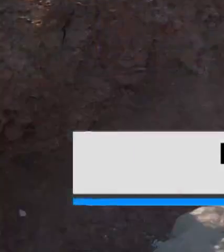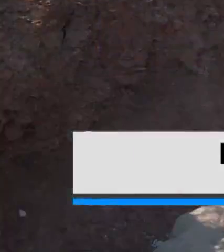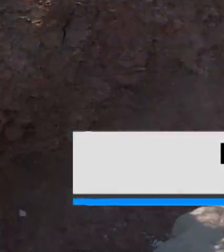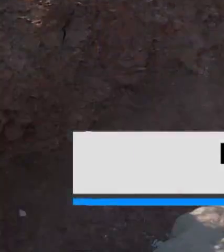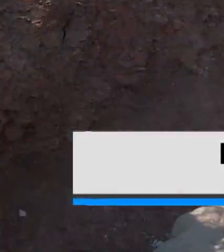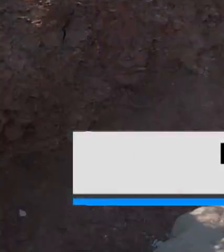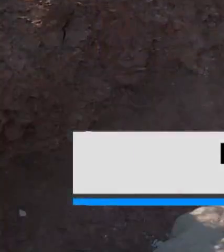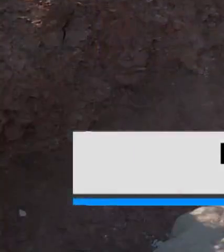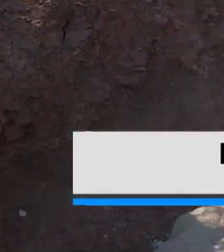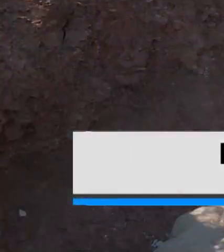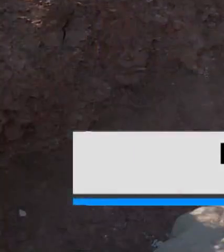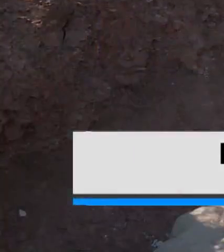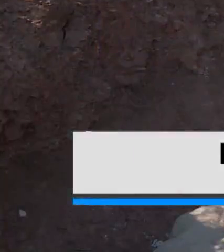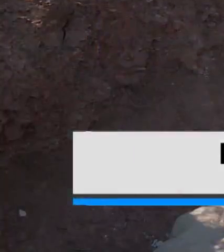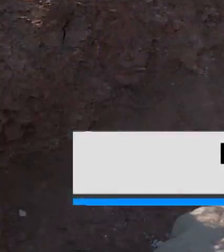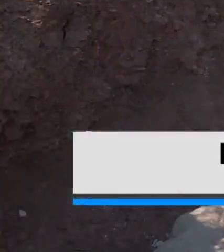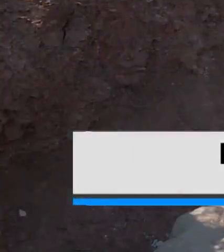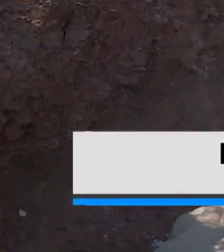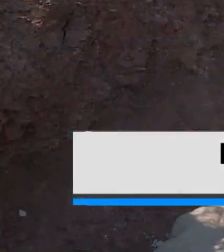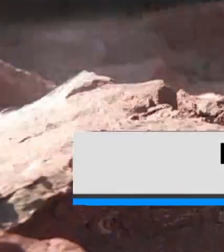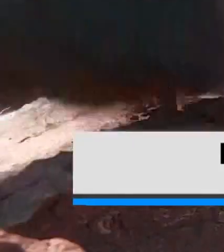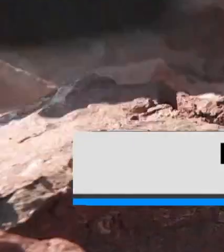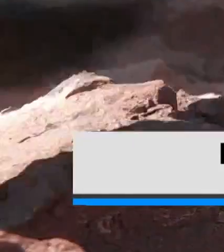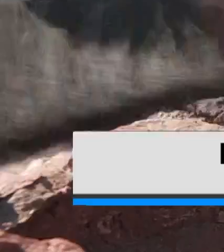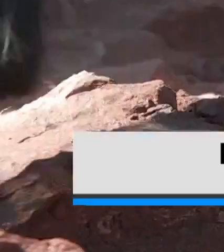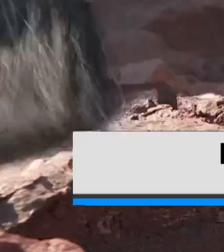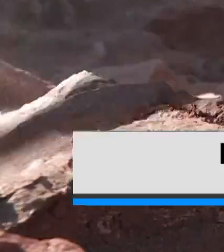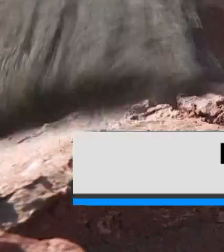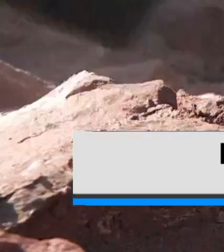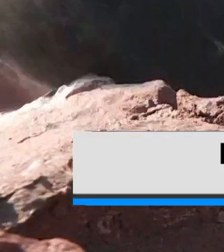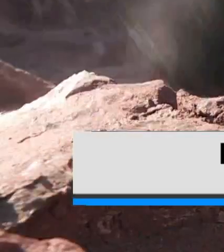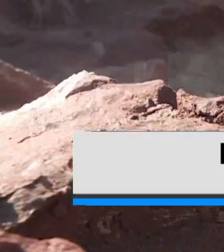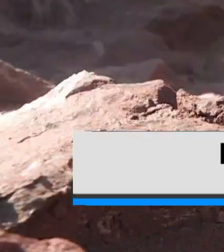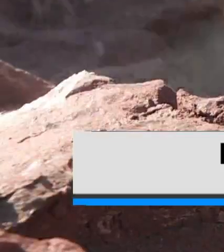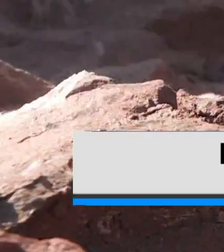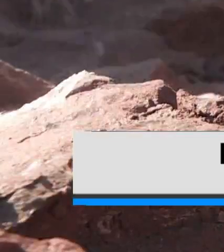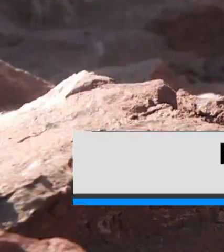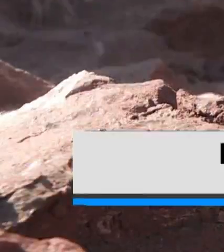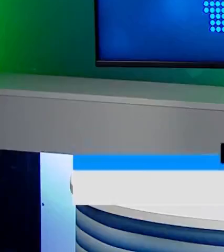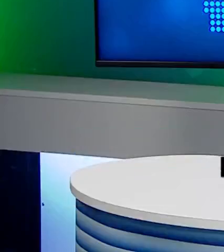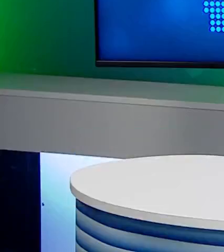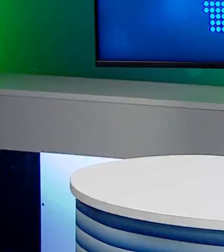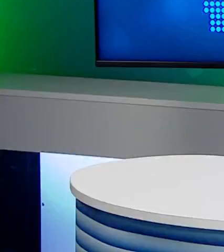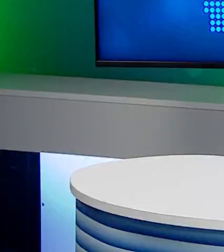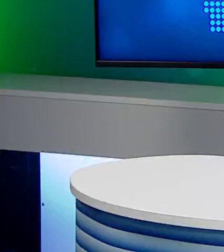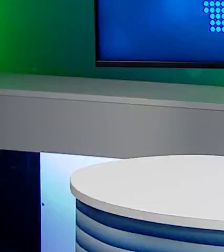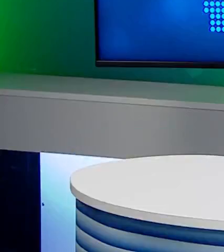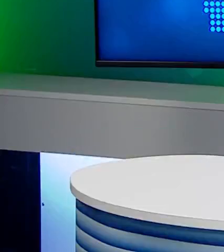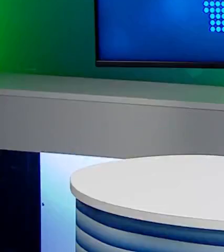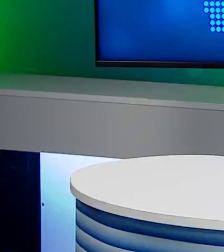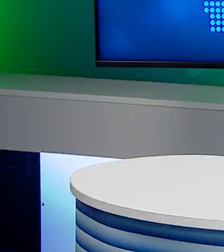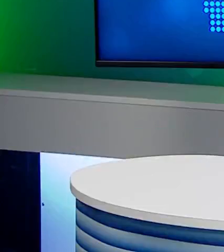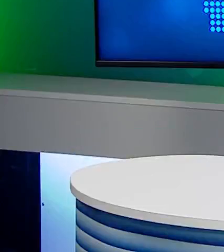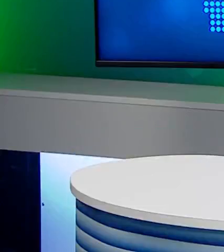Coming up, Dino Country. Find out how the Rainbow Nation has become a fossil hunter's paradise. Touch that dial.